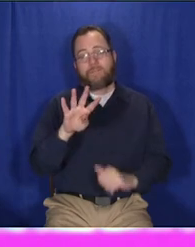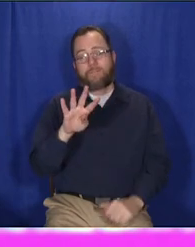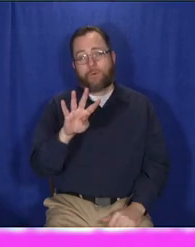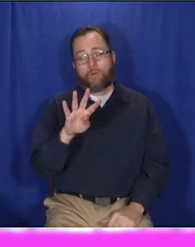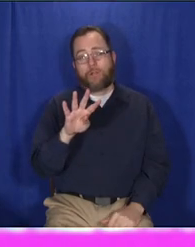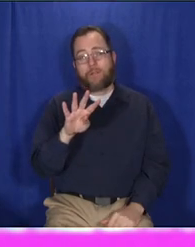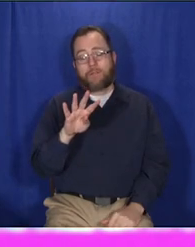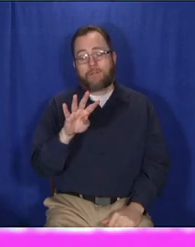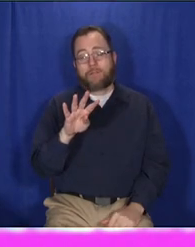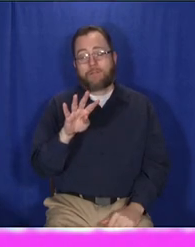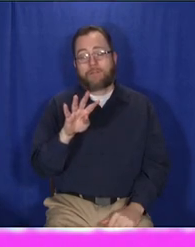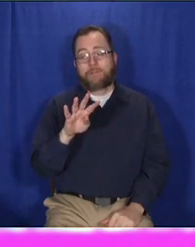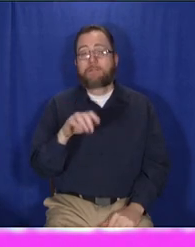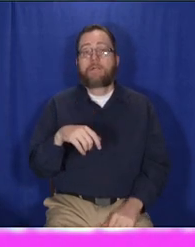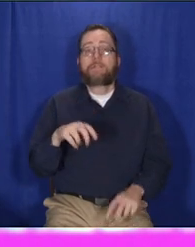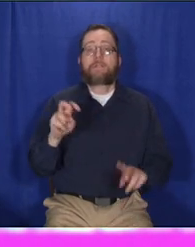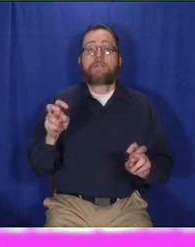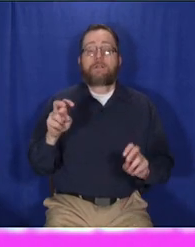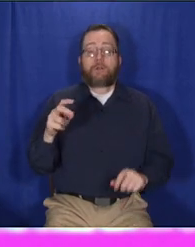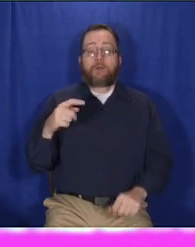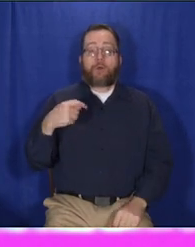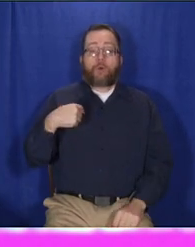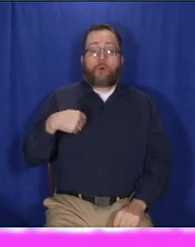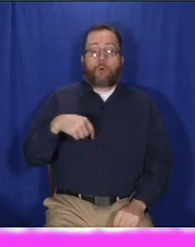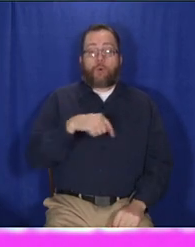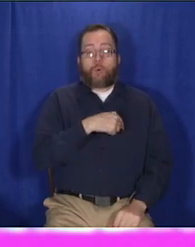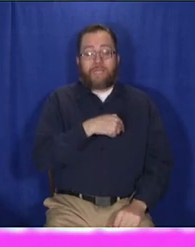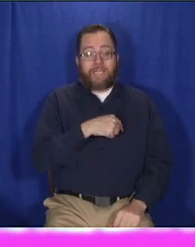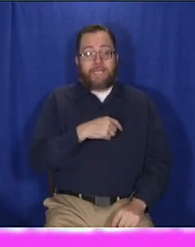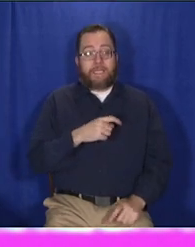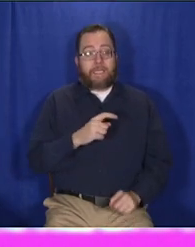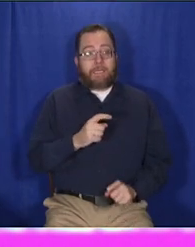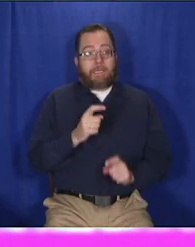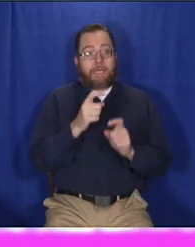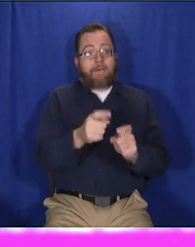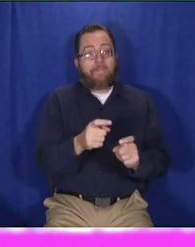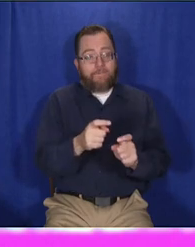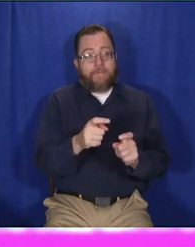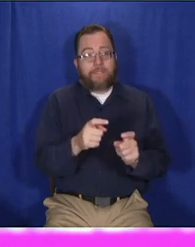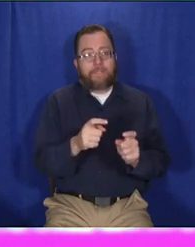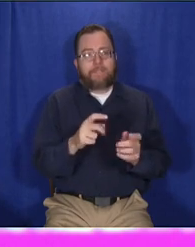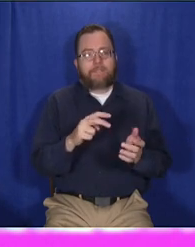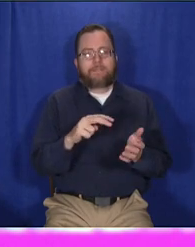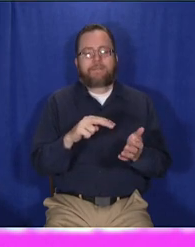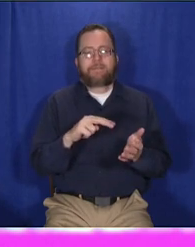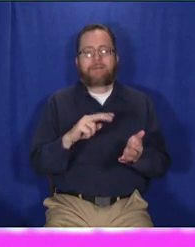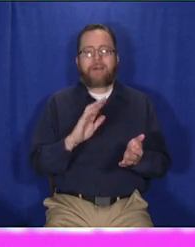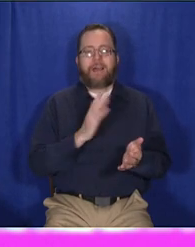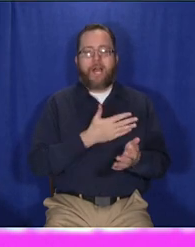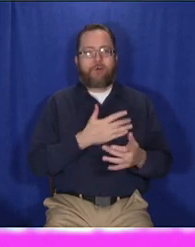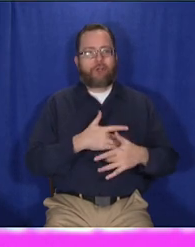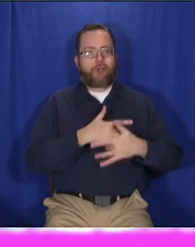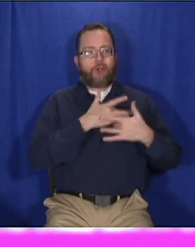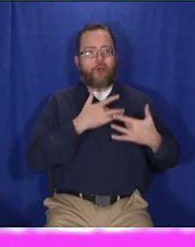give, listen, when we give, we retrain our hearts to experience deeper